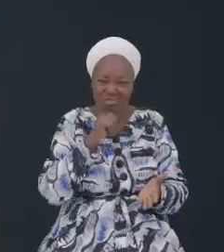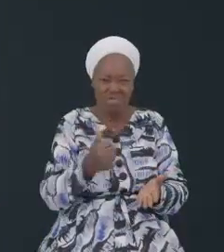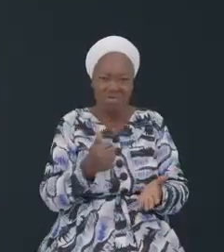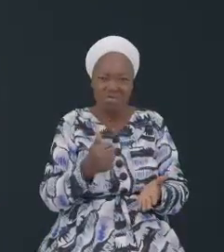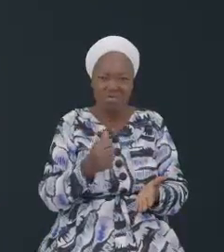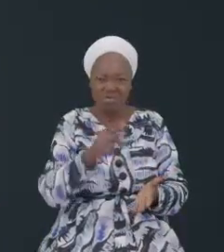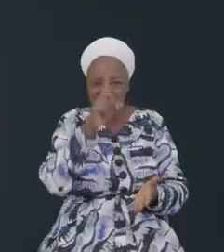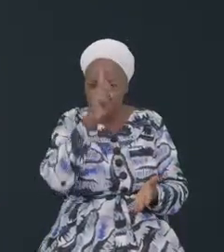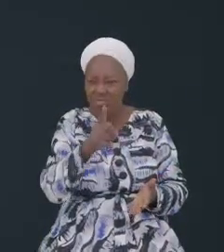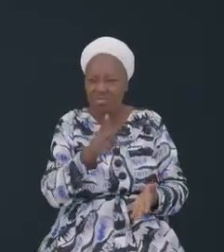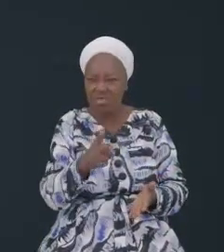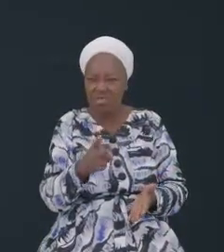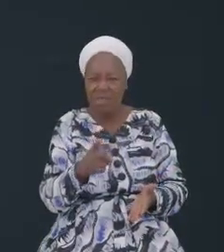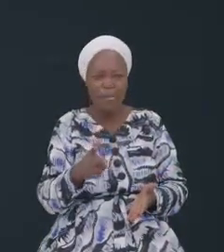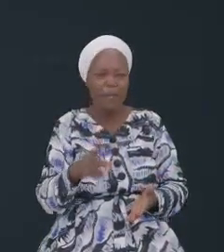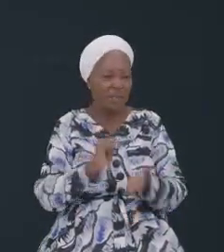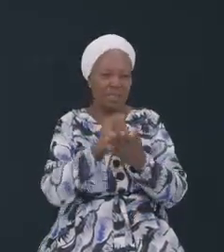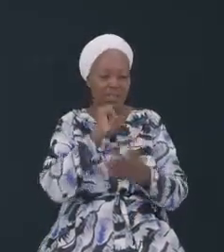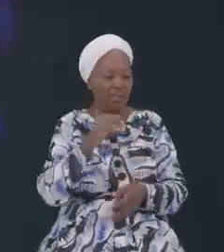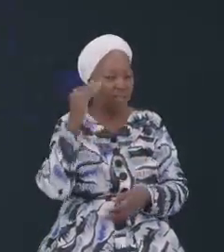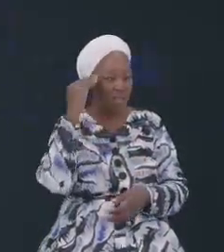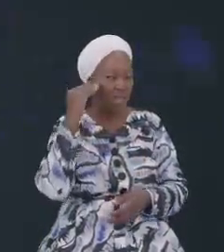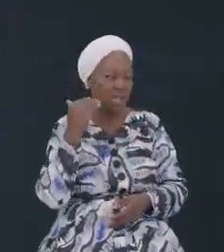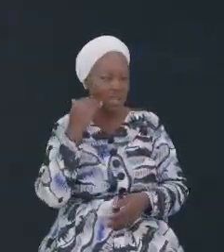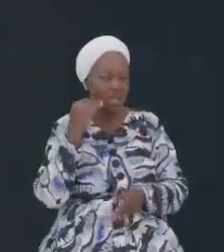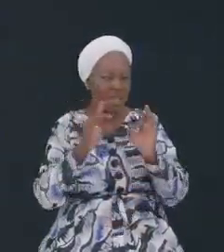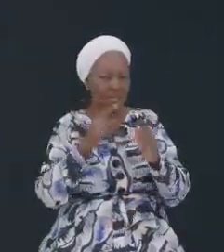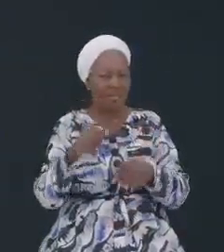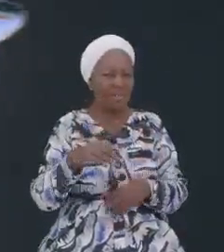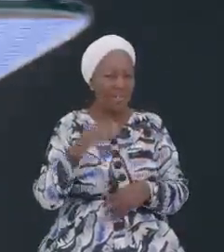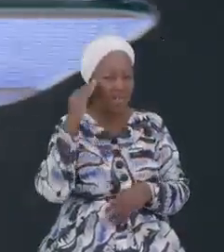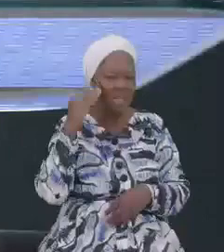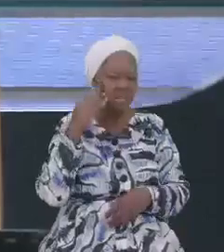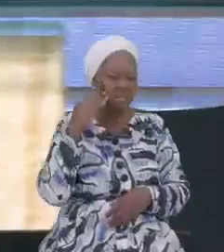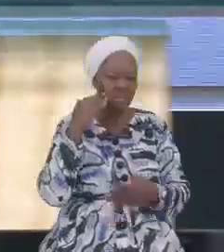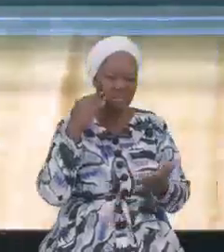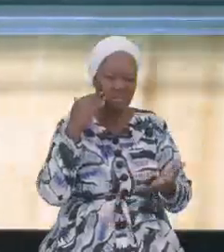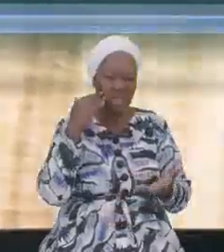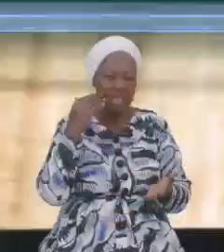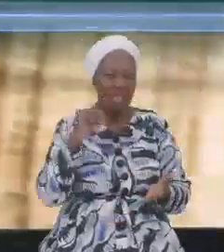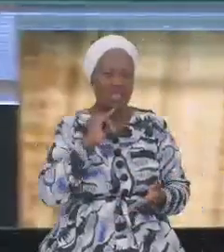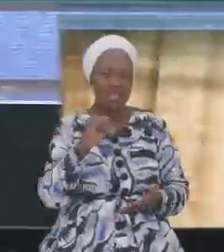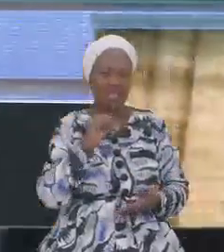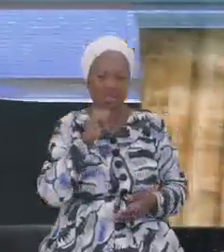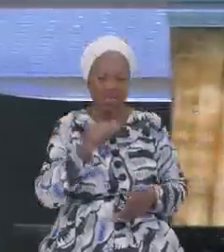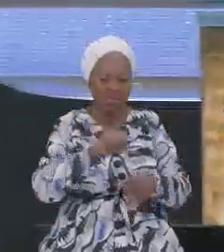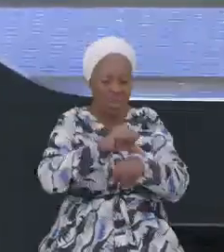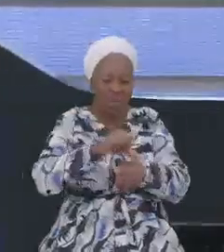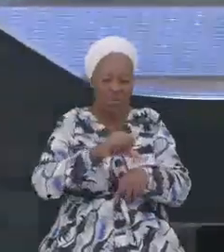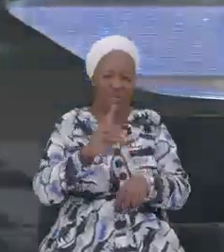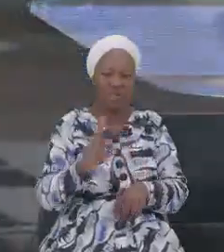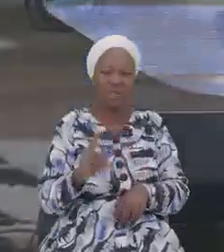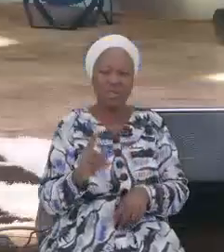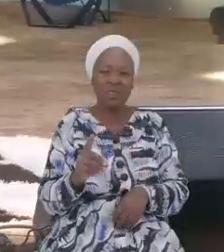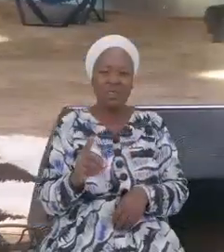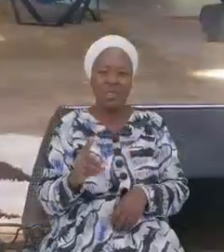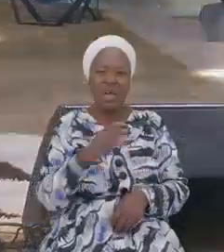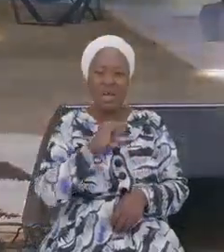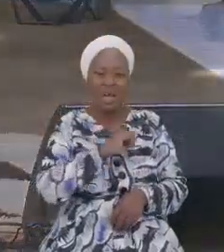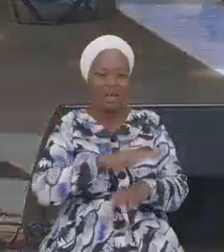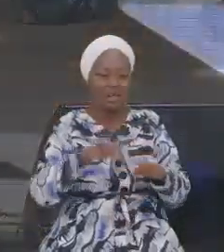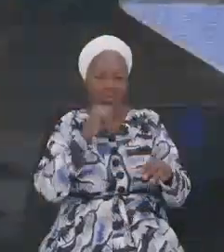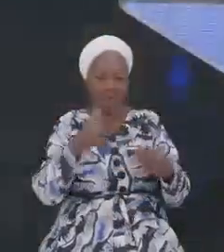not a head. If the head, so to say, is not anointed, and it doesn't